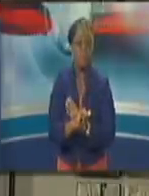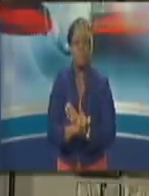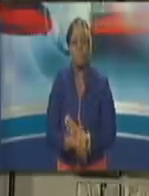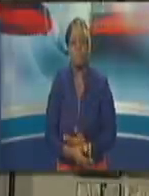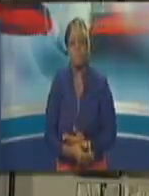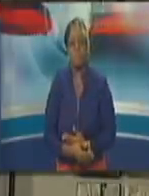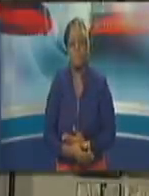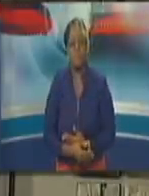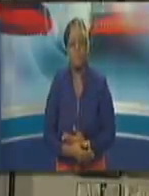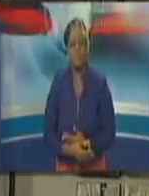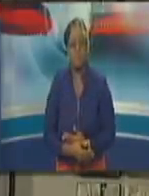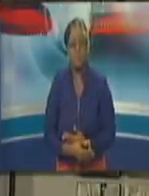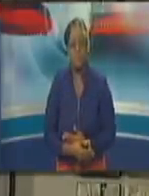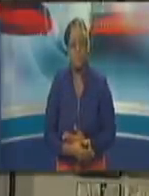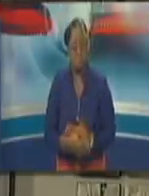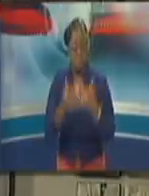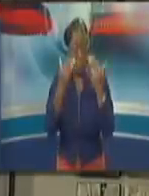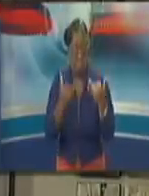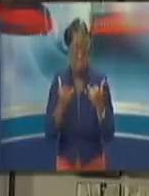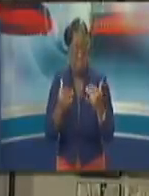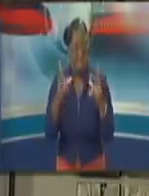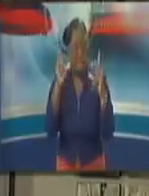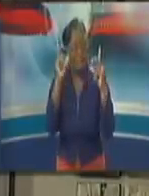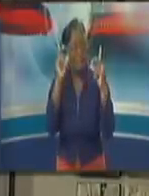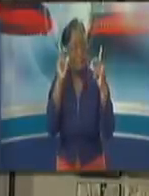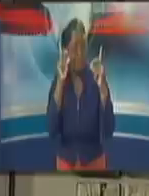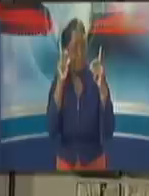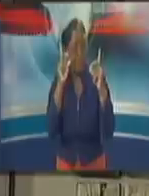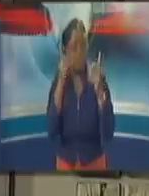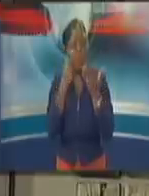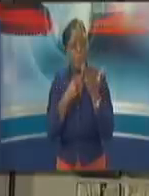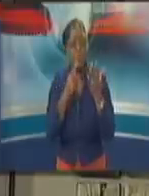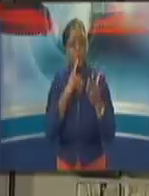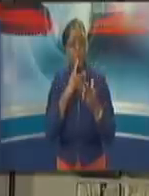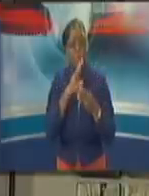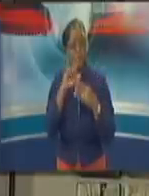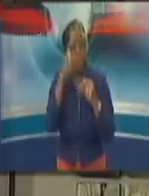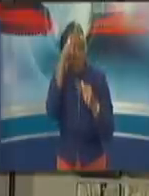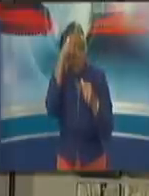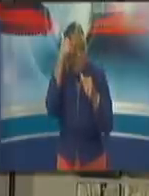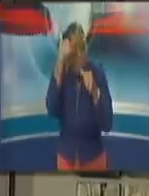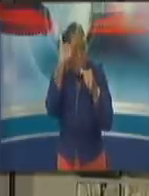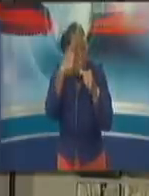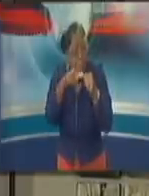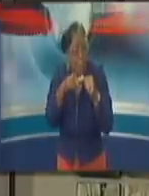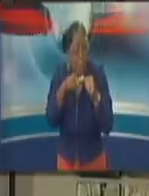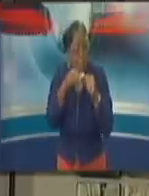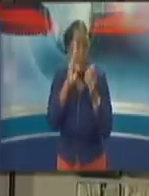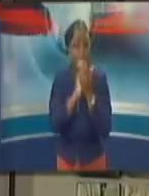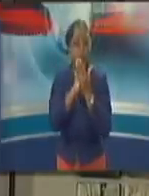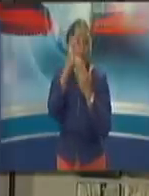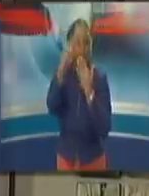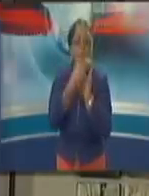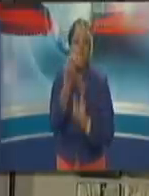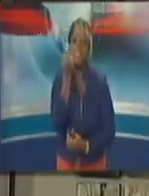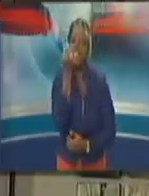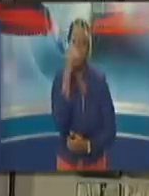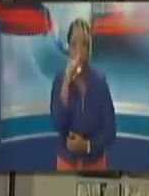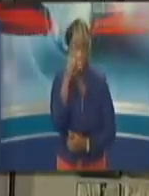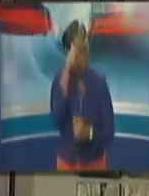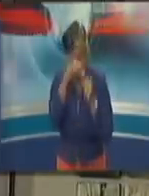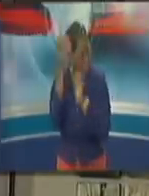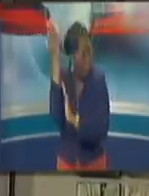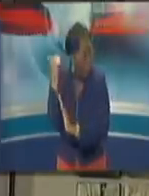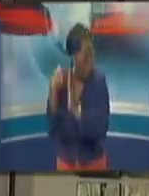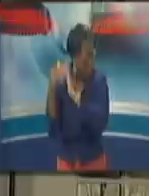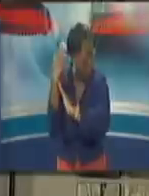like members of the media and the listening public to bear in mind is March the 11th. On